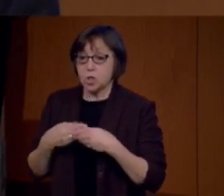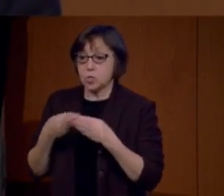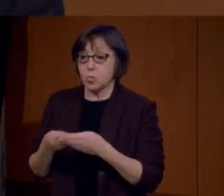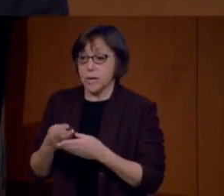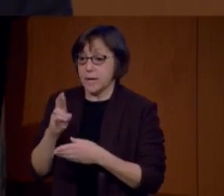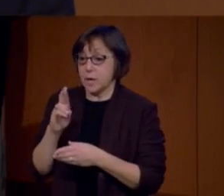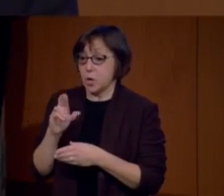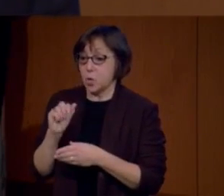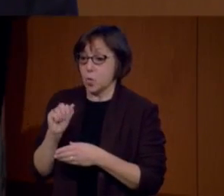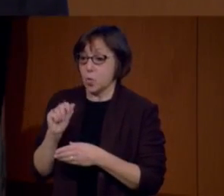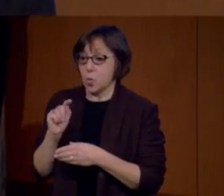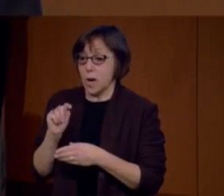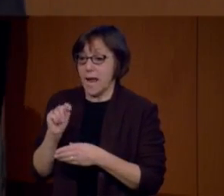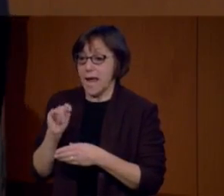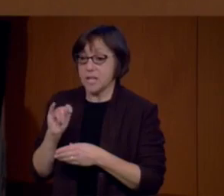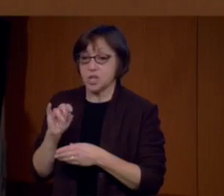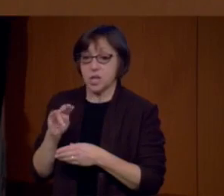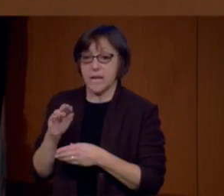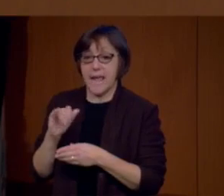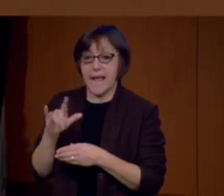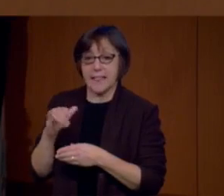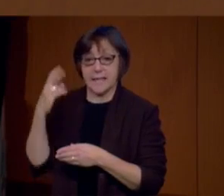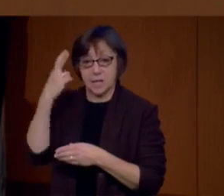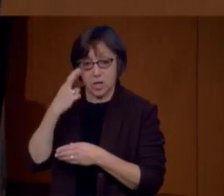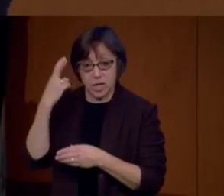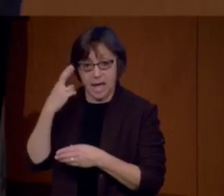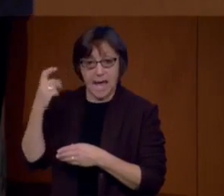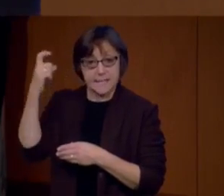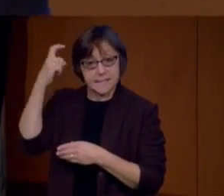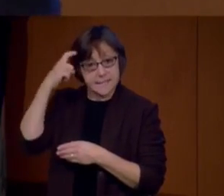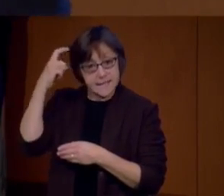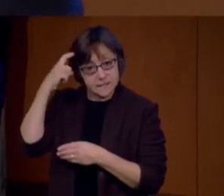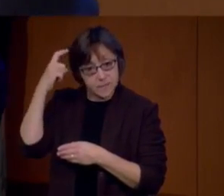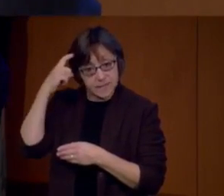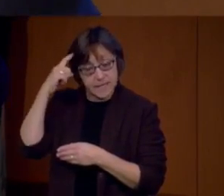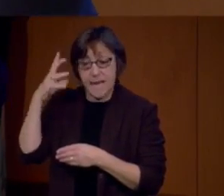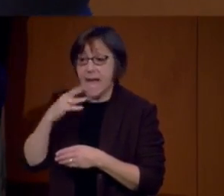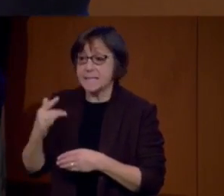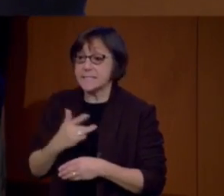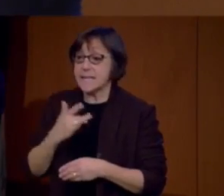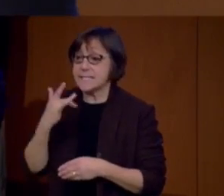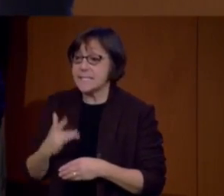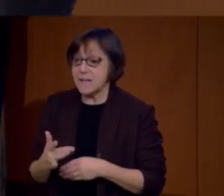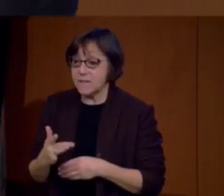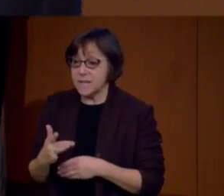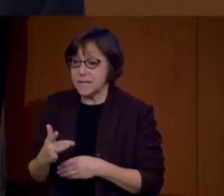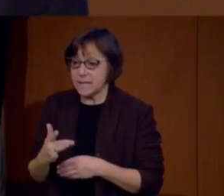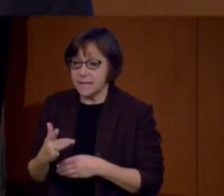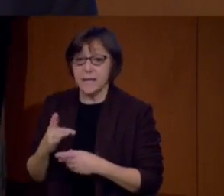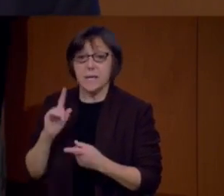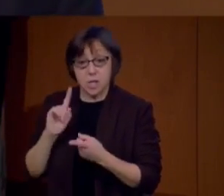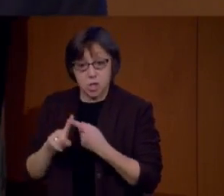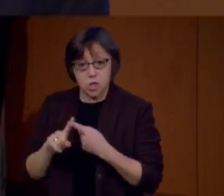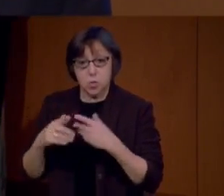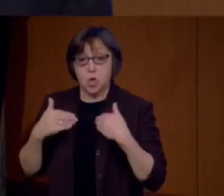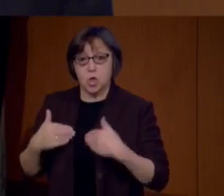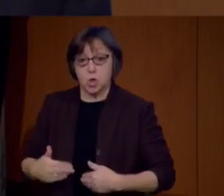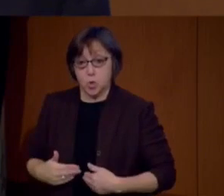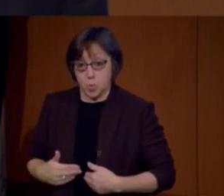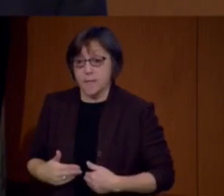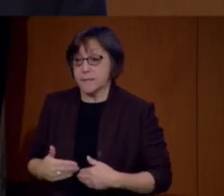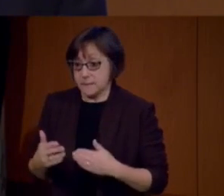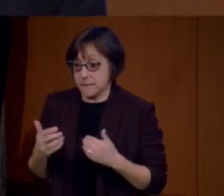rationality and sensibility and sensitivity to human endeavors.